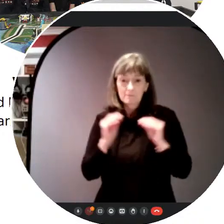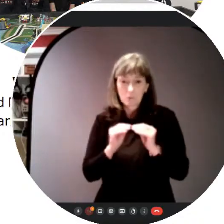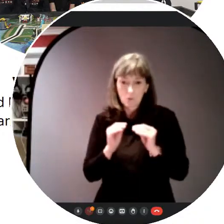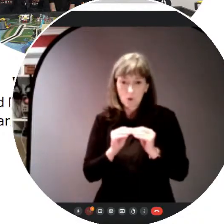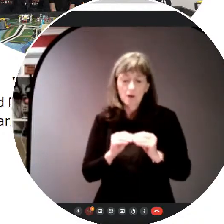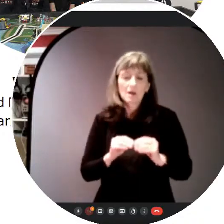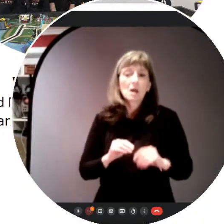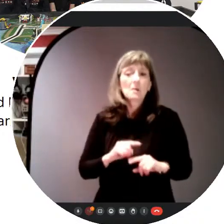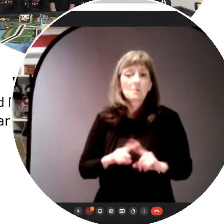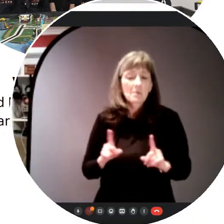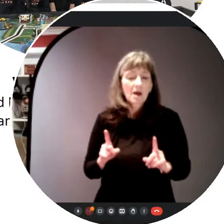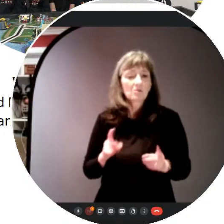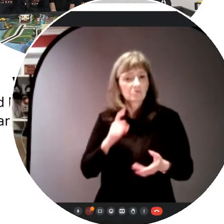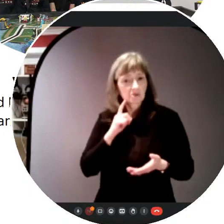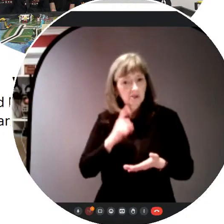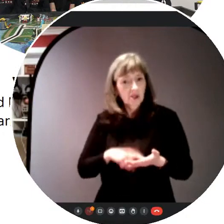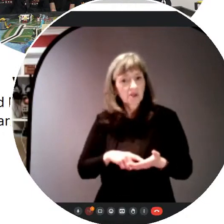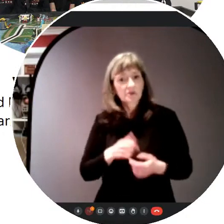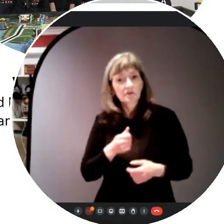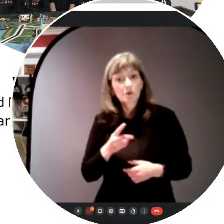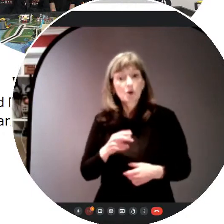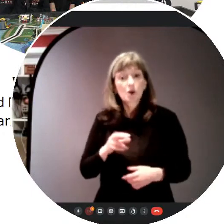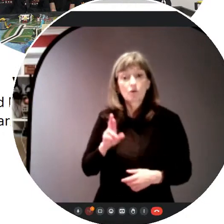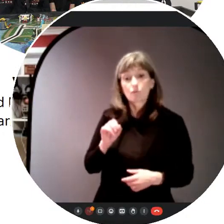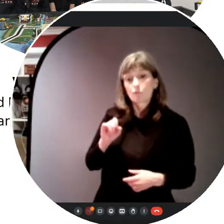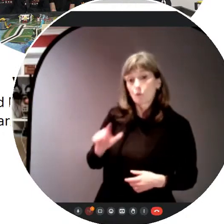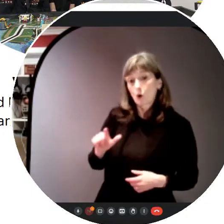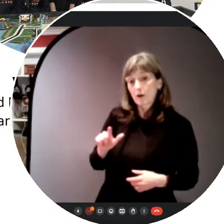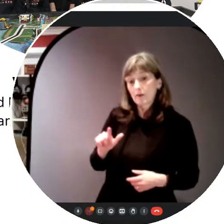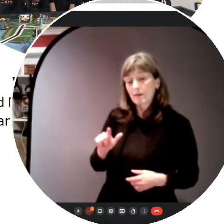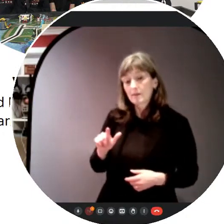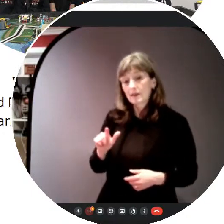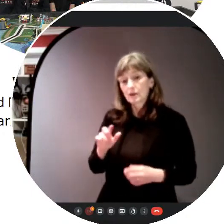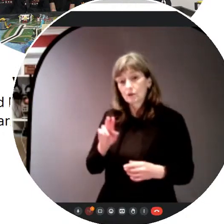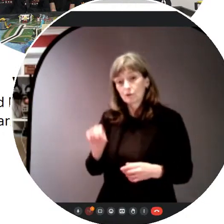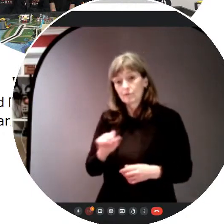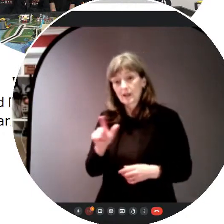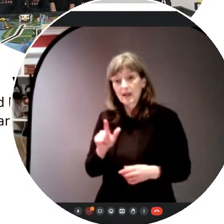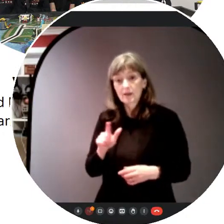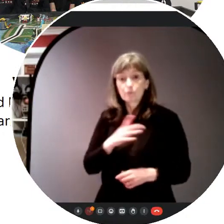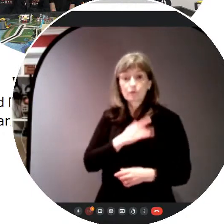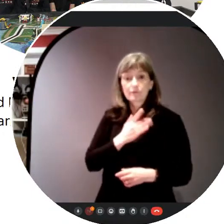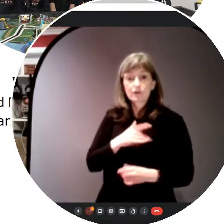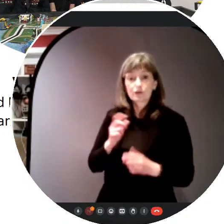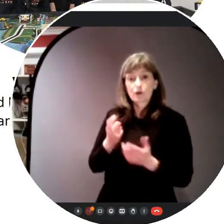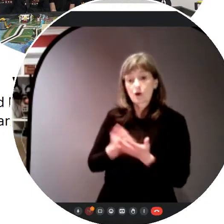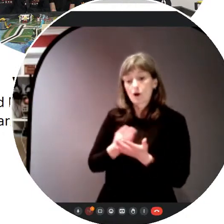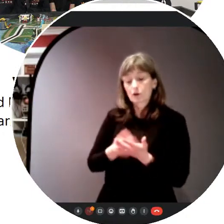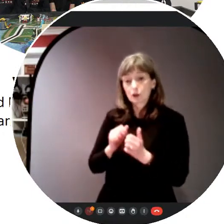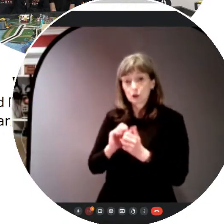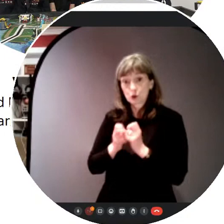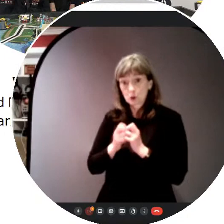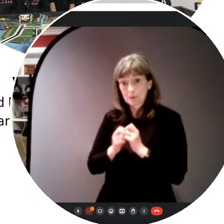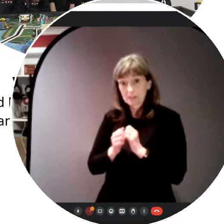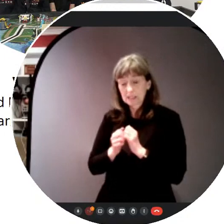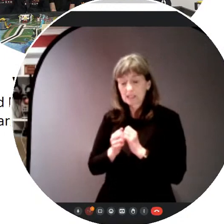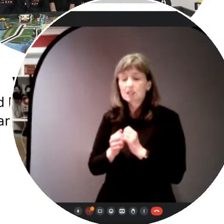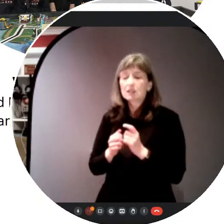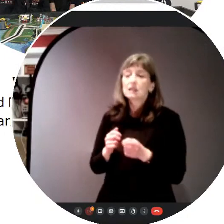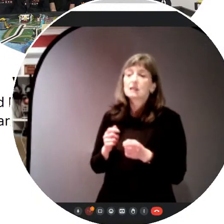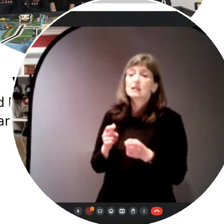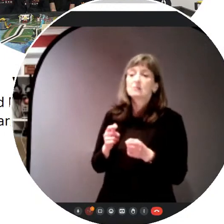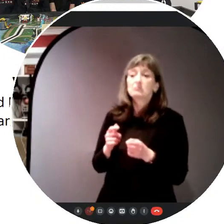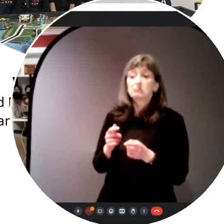acknowledge the Royal Newfoundland Regiment Provincial Hockey Tournament that just finished with both divisions, very